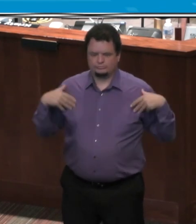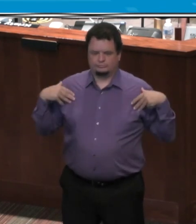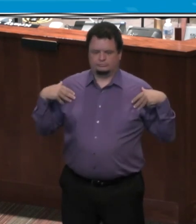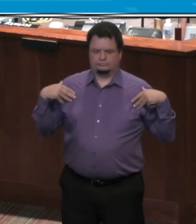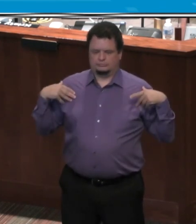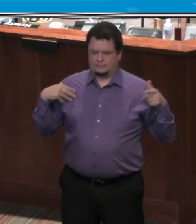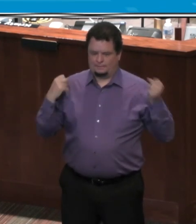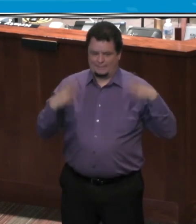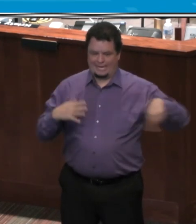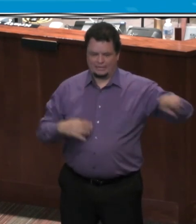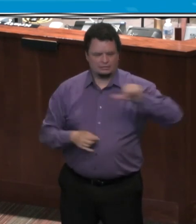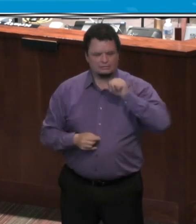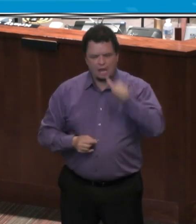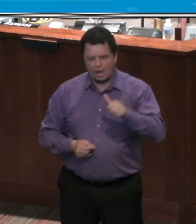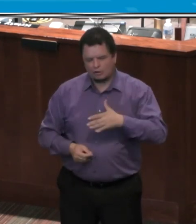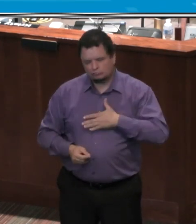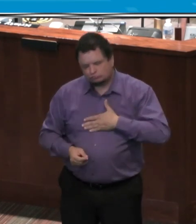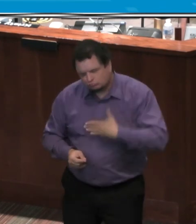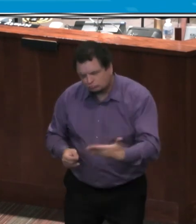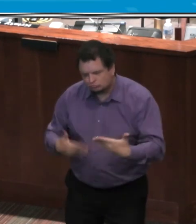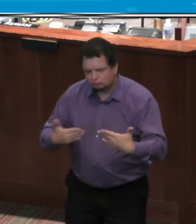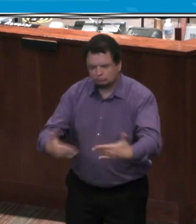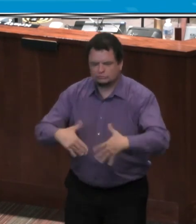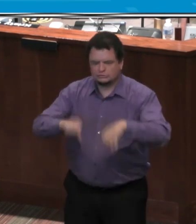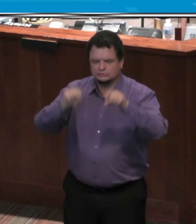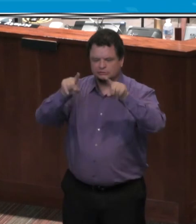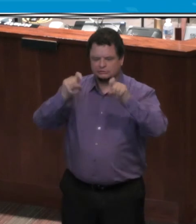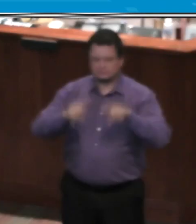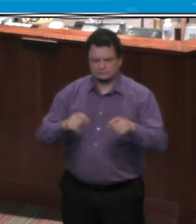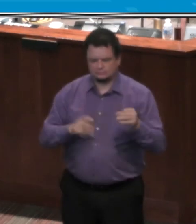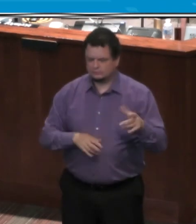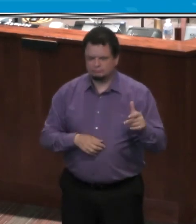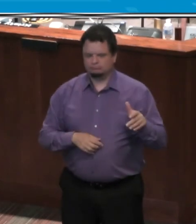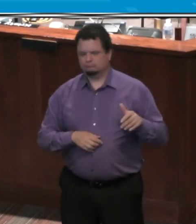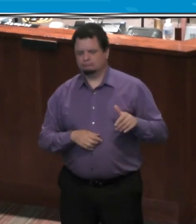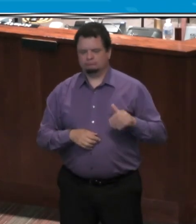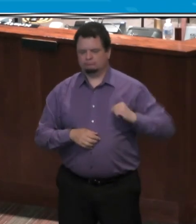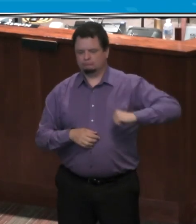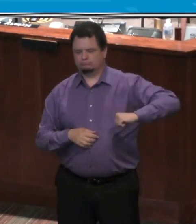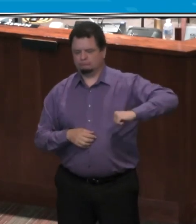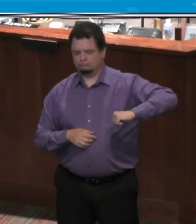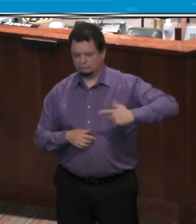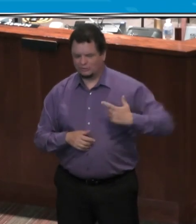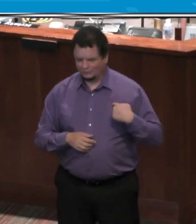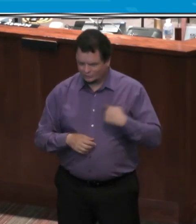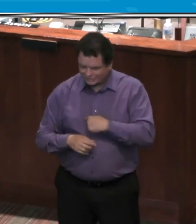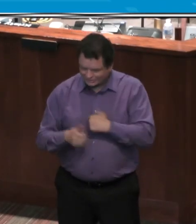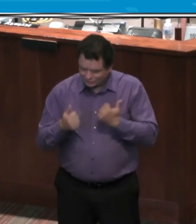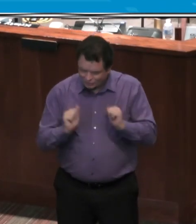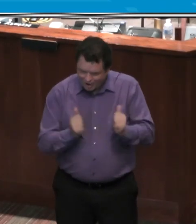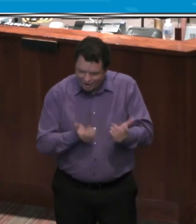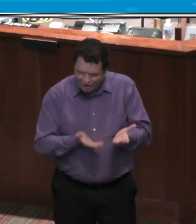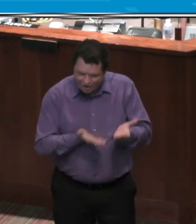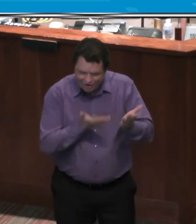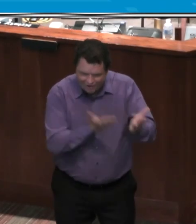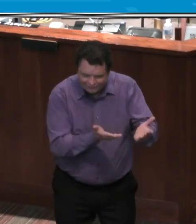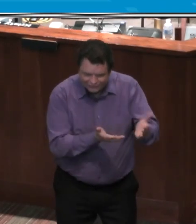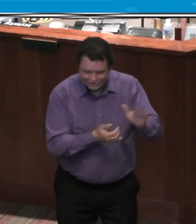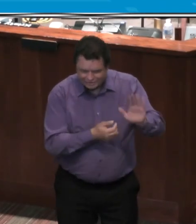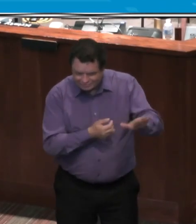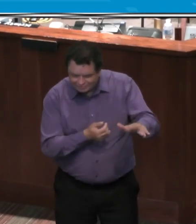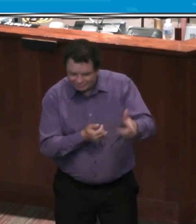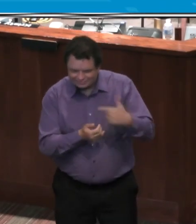community, and the ability to offer that at a site where they were already going for other services and were already